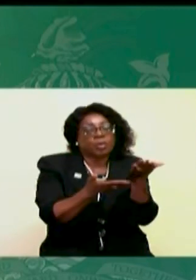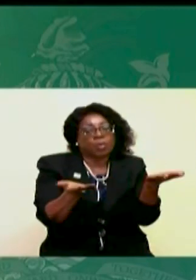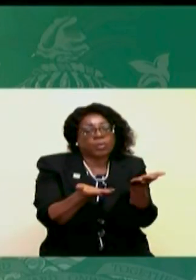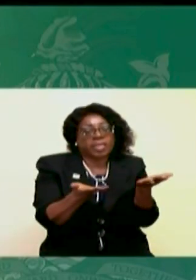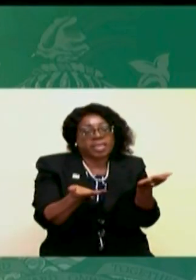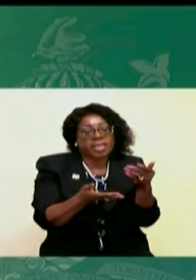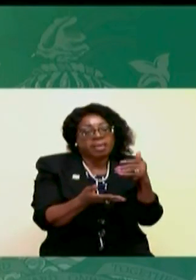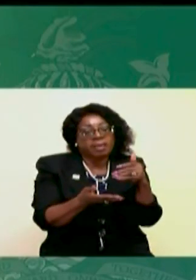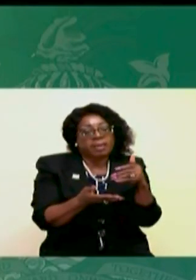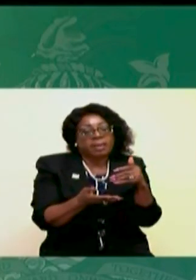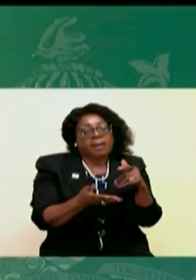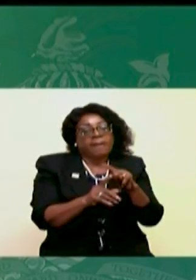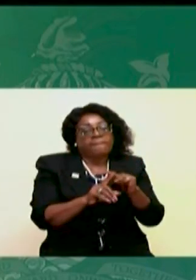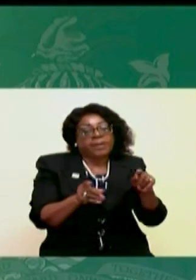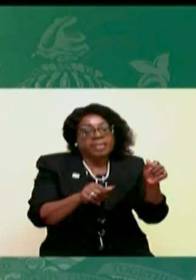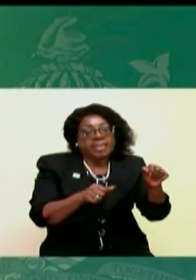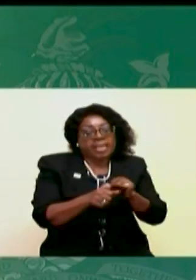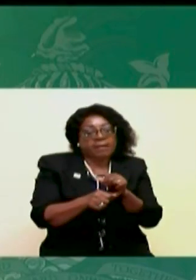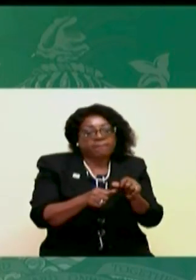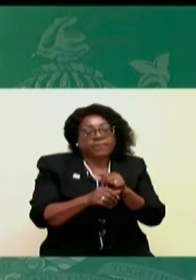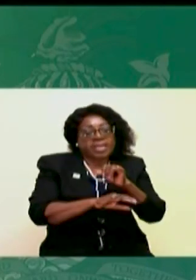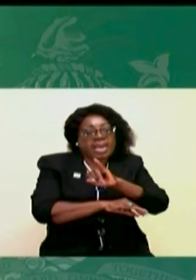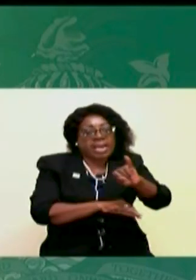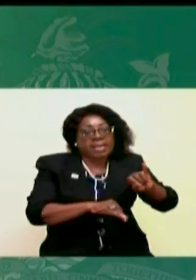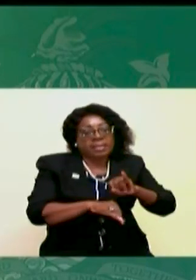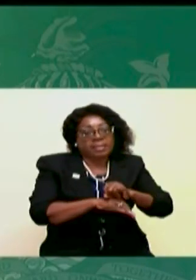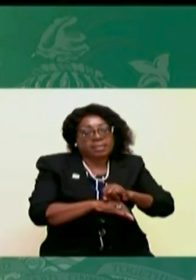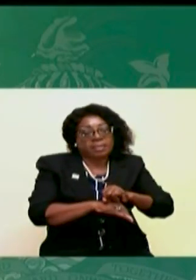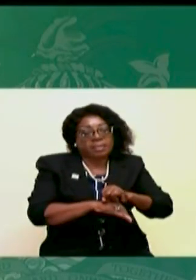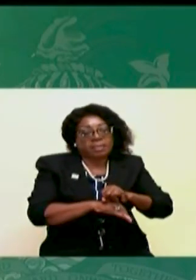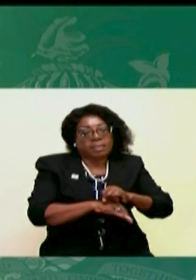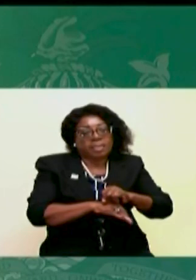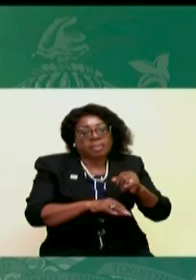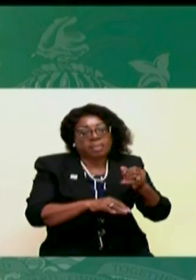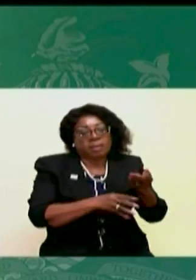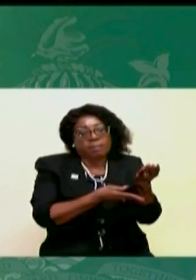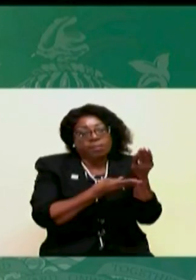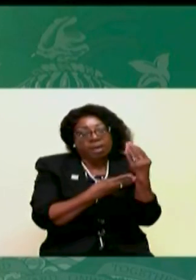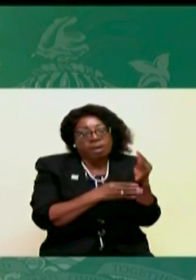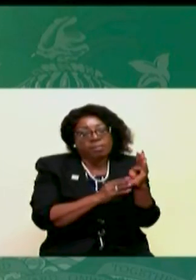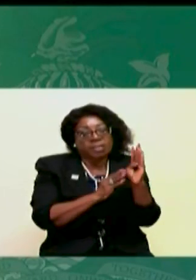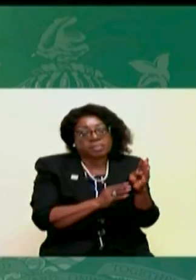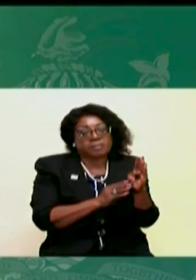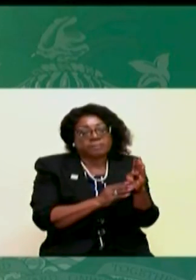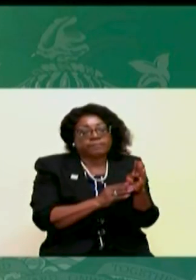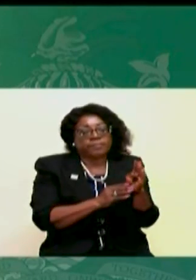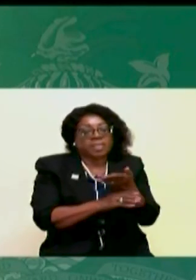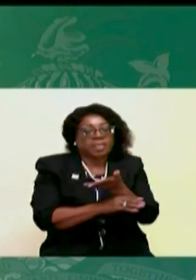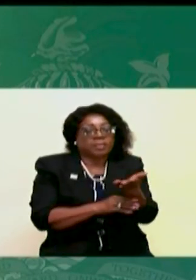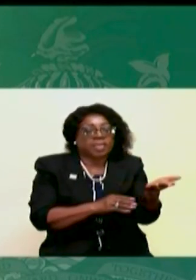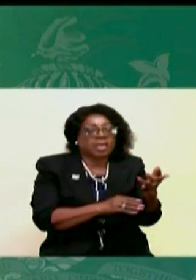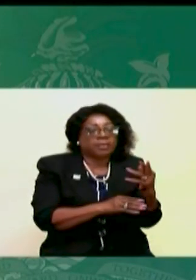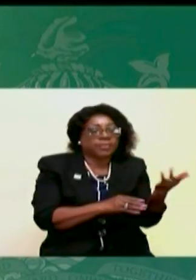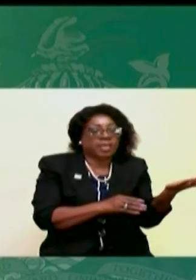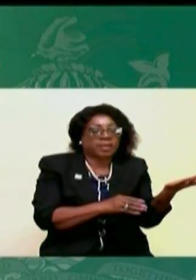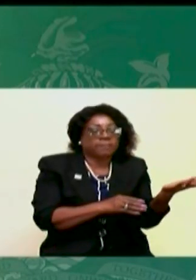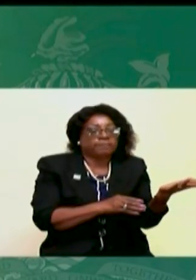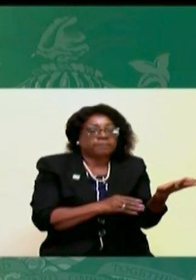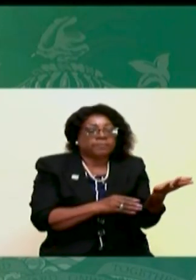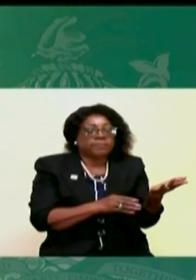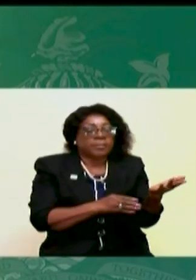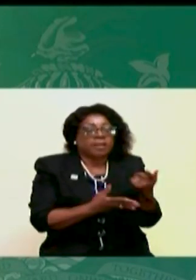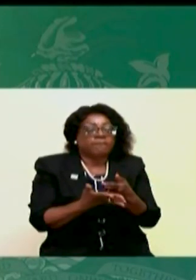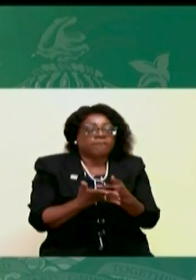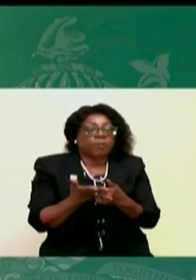Speaker, in every island of the Commonwealth of the Bahamas. They are present. And Madam Speaker, for